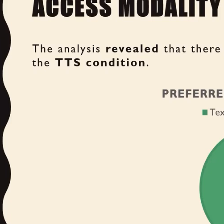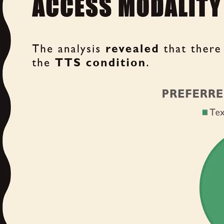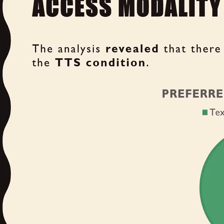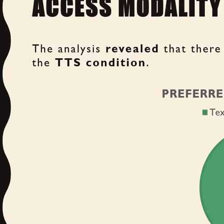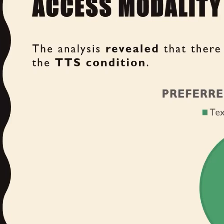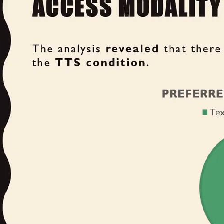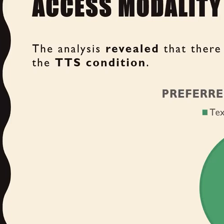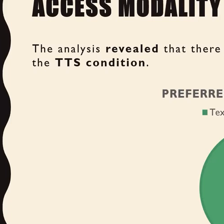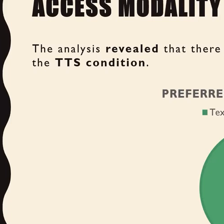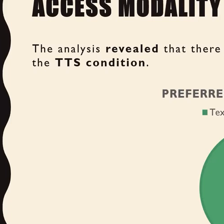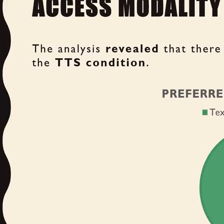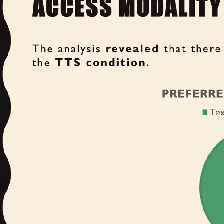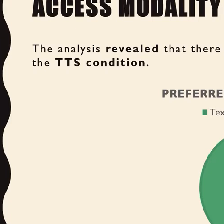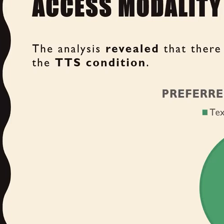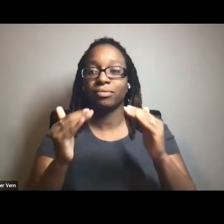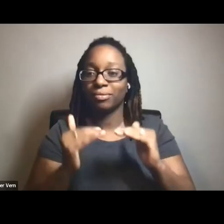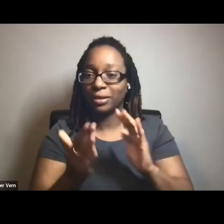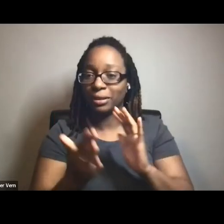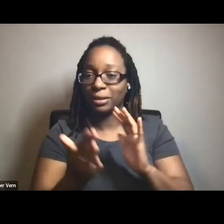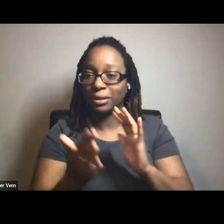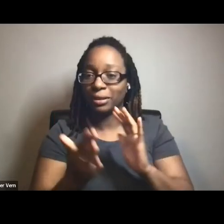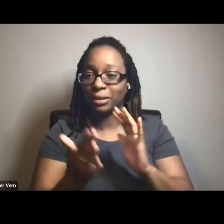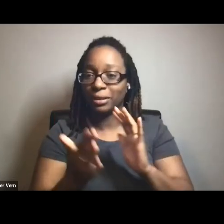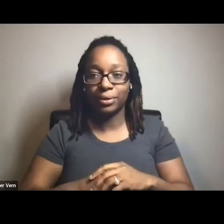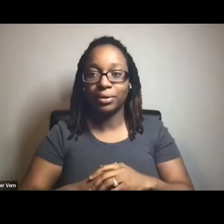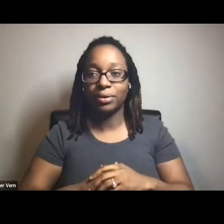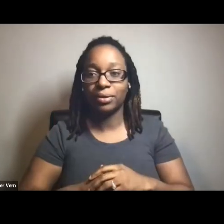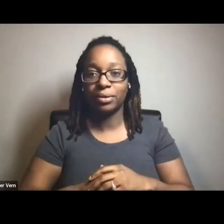And we'll move to the next paper. Hold on.